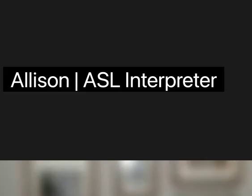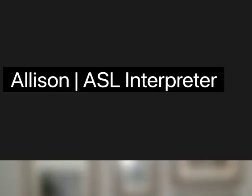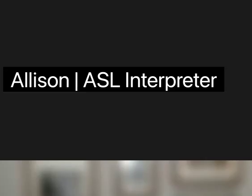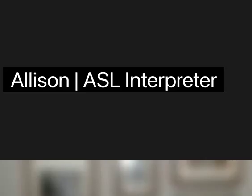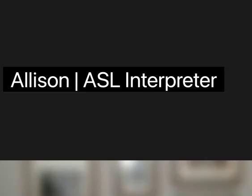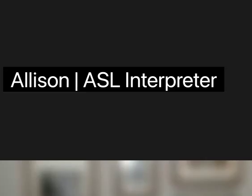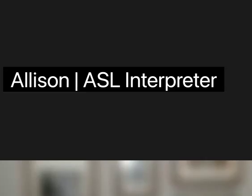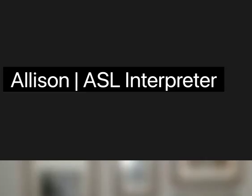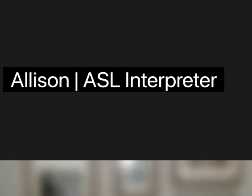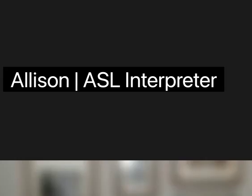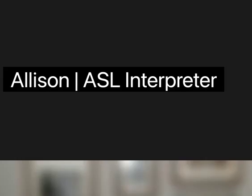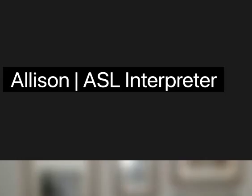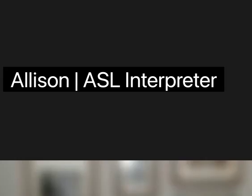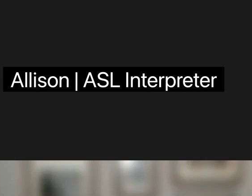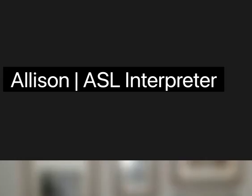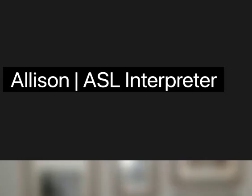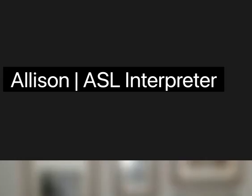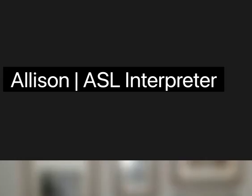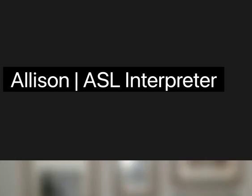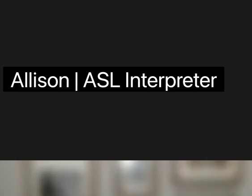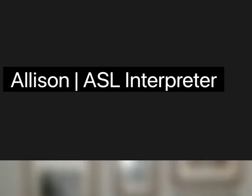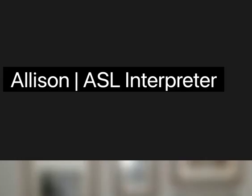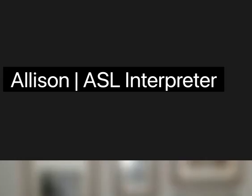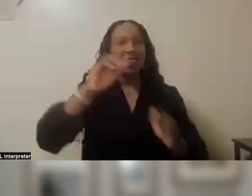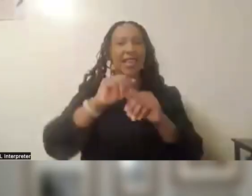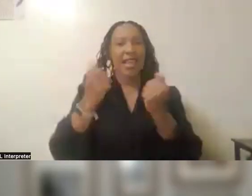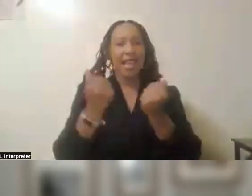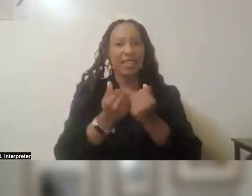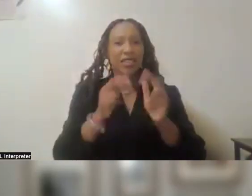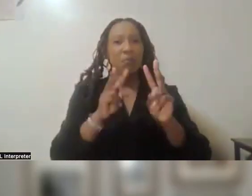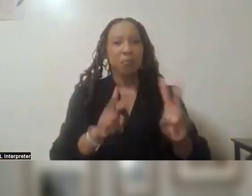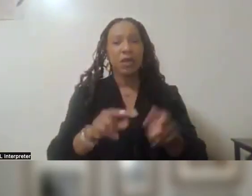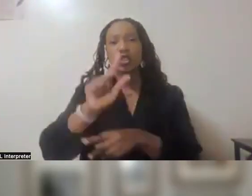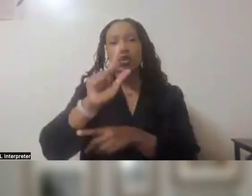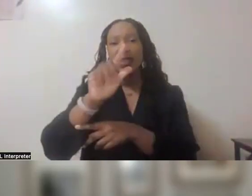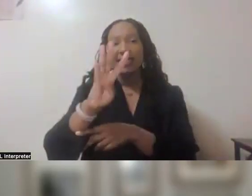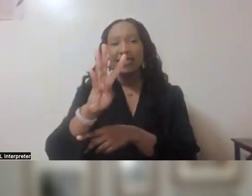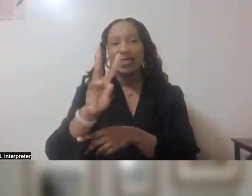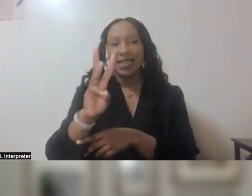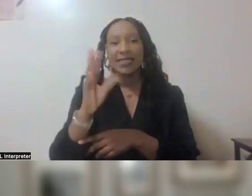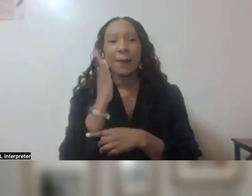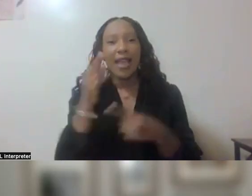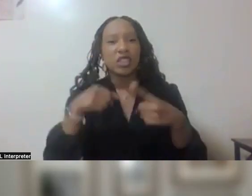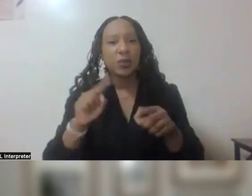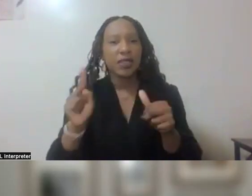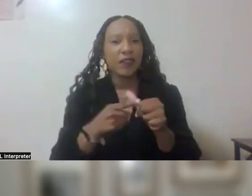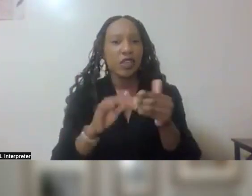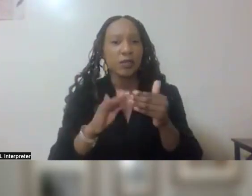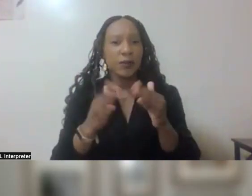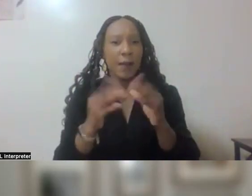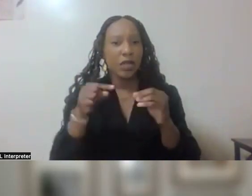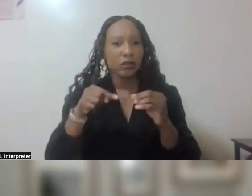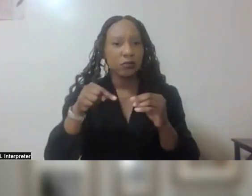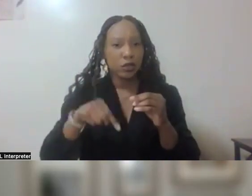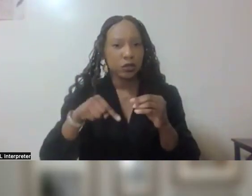Dr. Bazran, to address. It says, I believe that the agency projected 26 beds during the first community meeting earlier this year. I'd